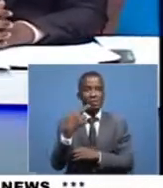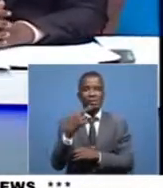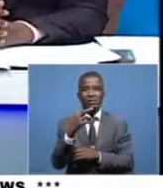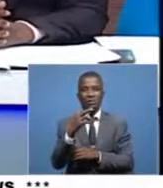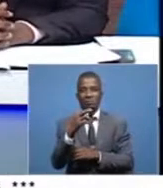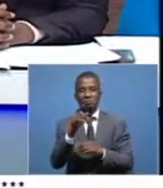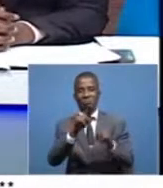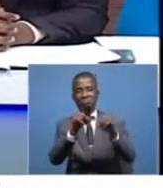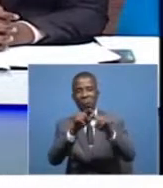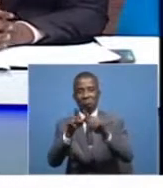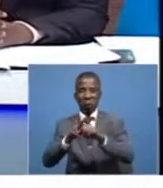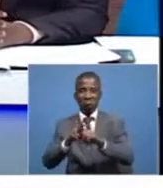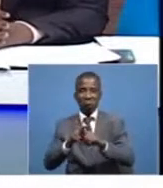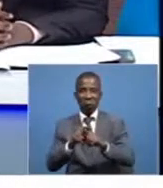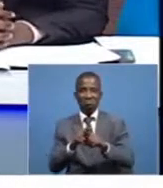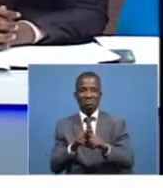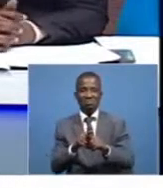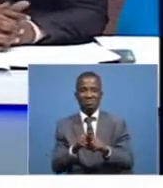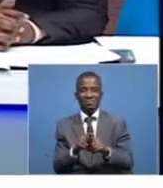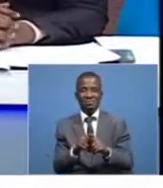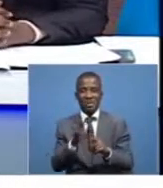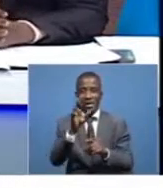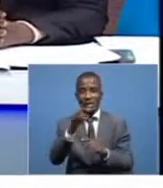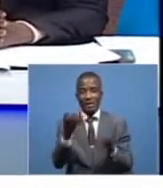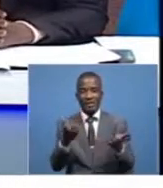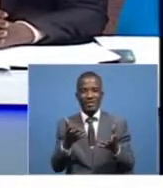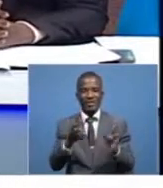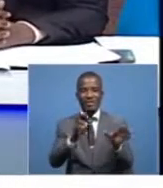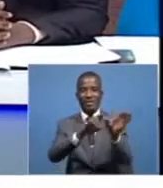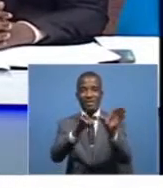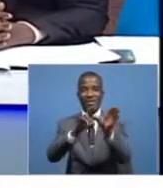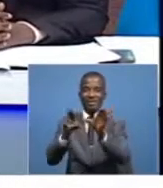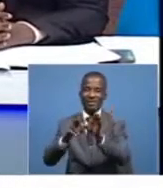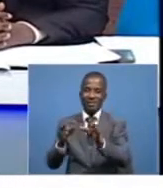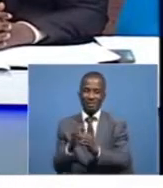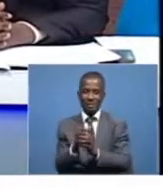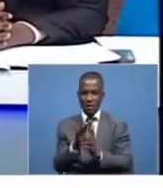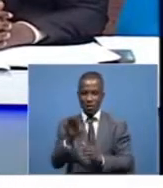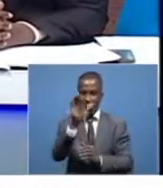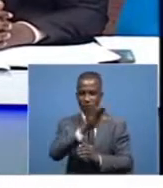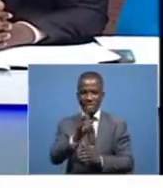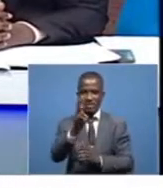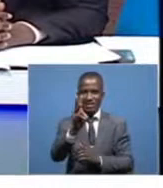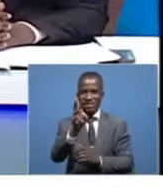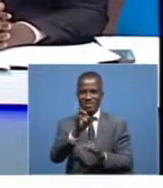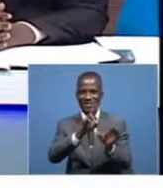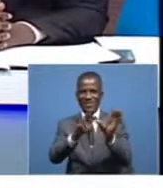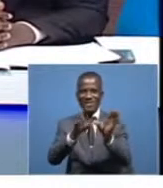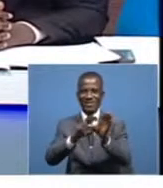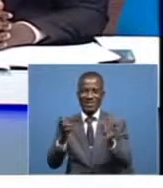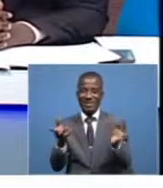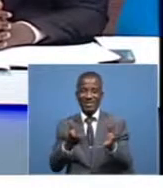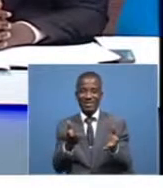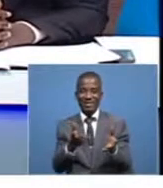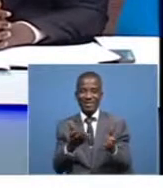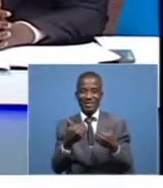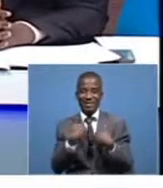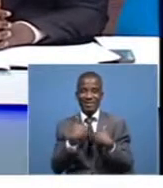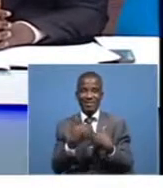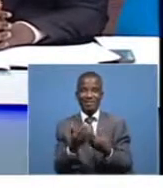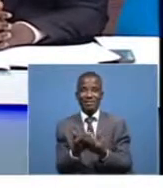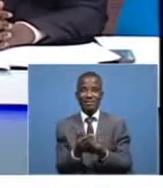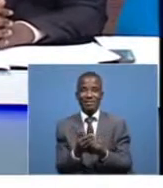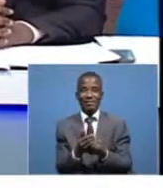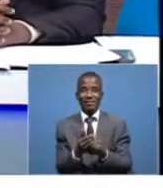Unique 95.7 in the Greater Accra region, and live across the 16 regions of this country on our various regional and community radio